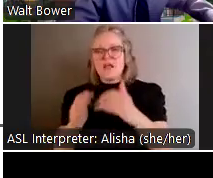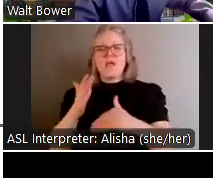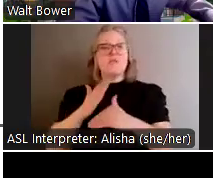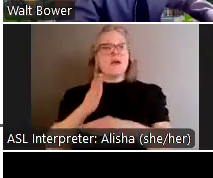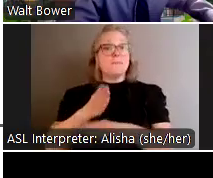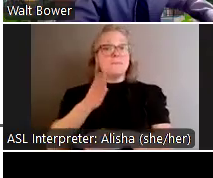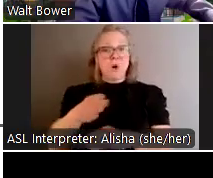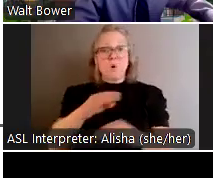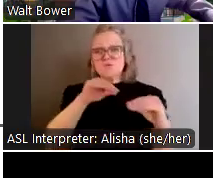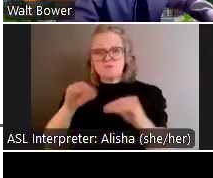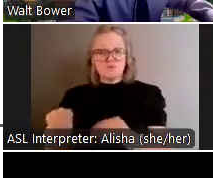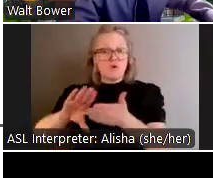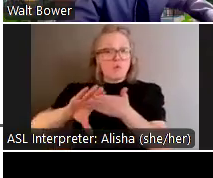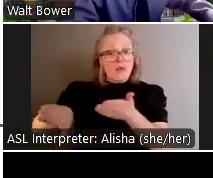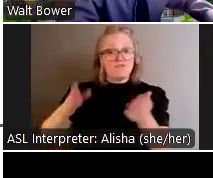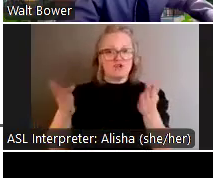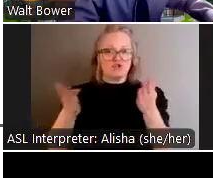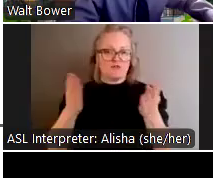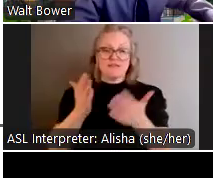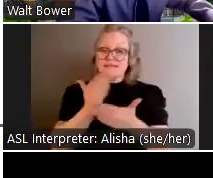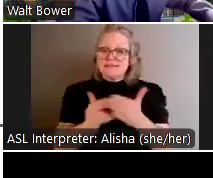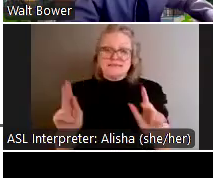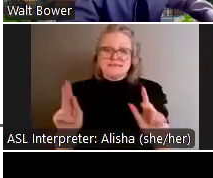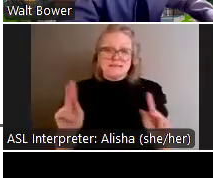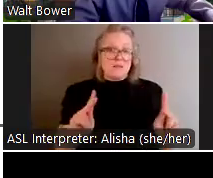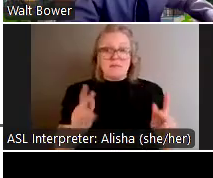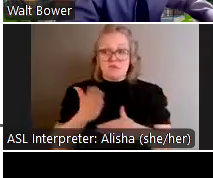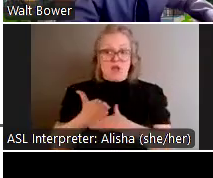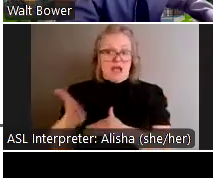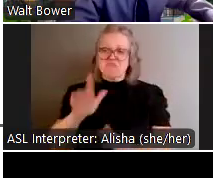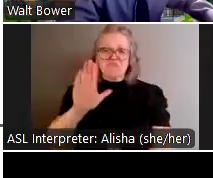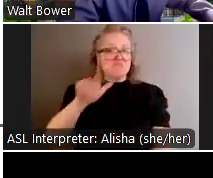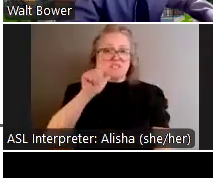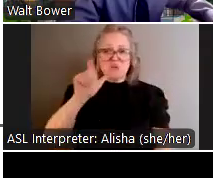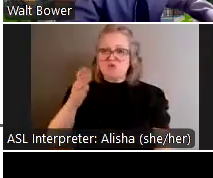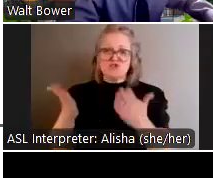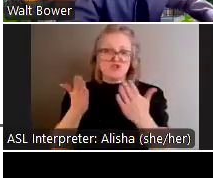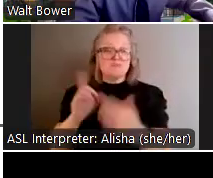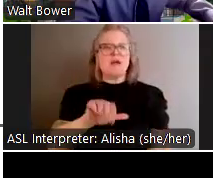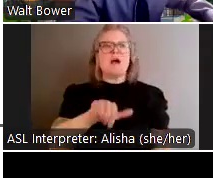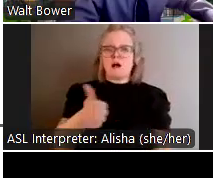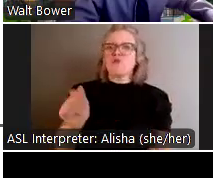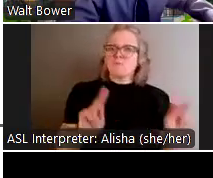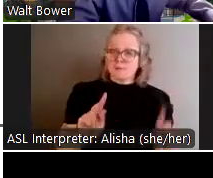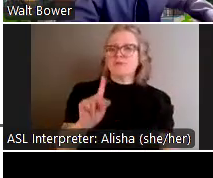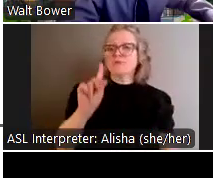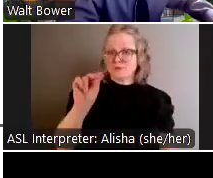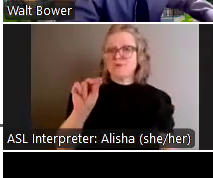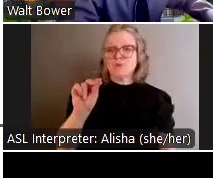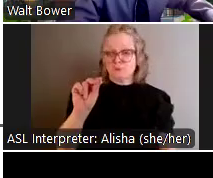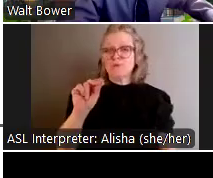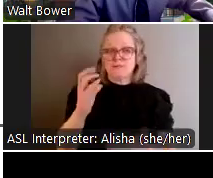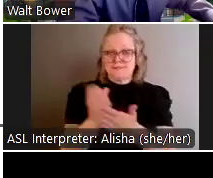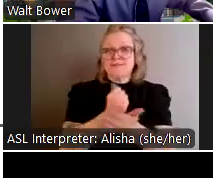Some individuals end up not needing services. There are other individuals who do take services